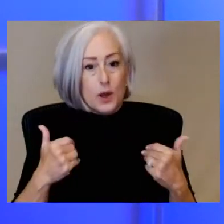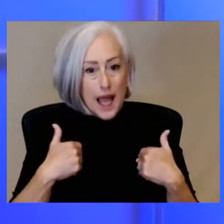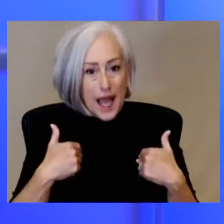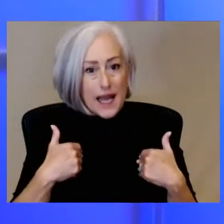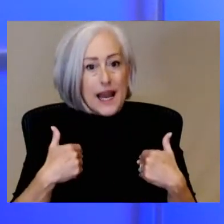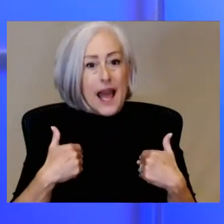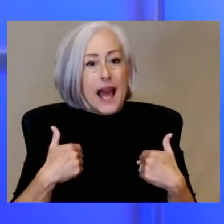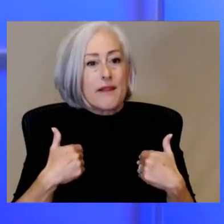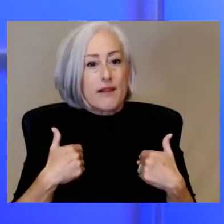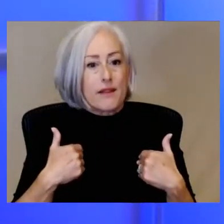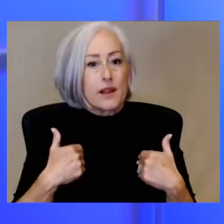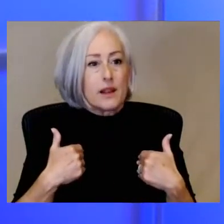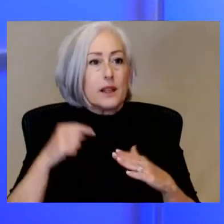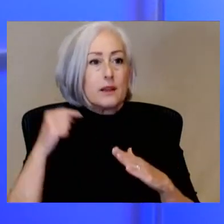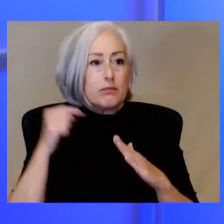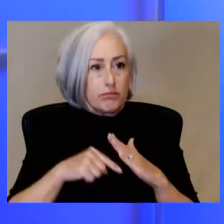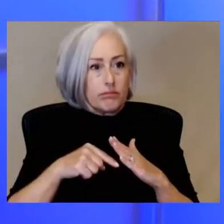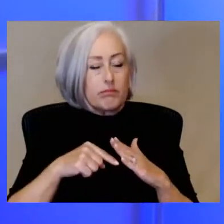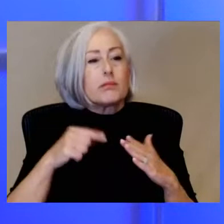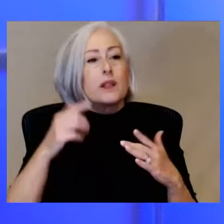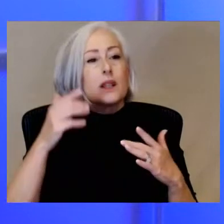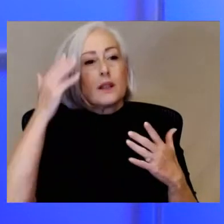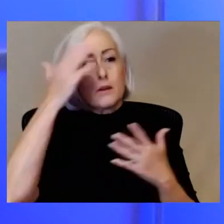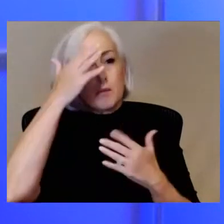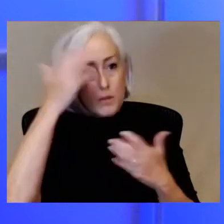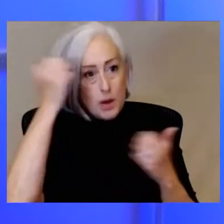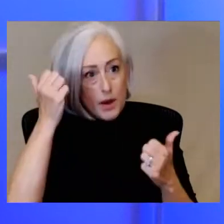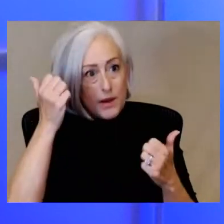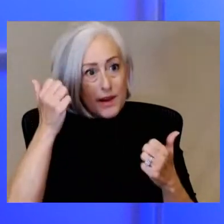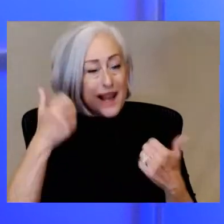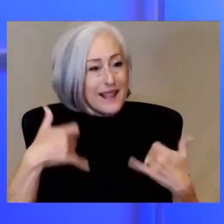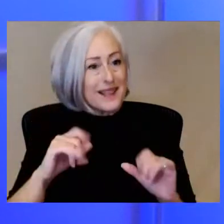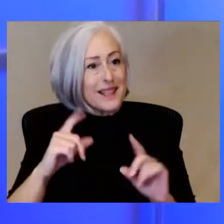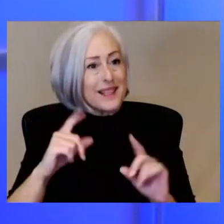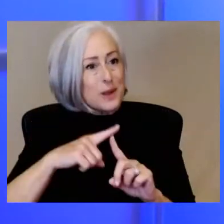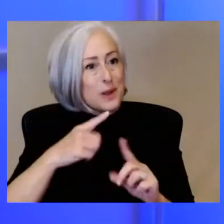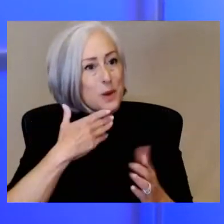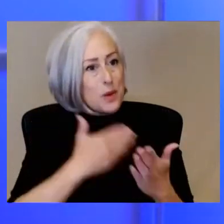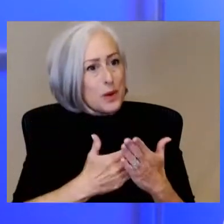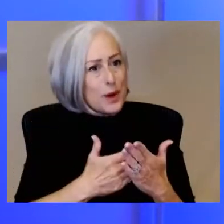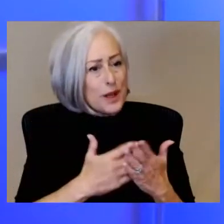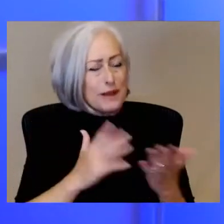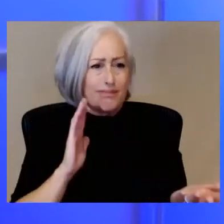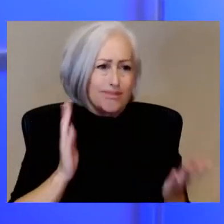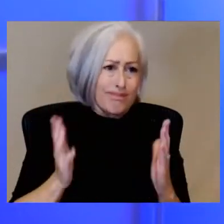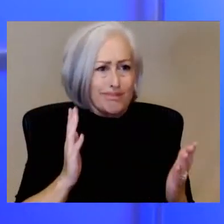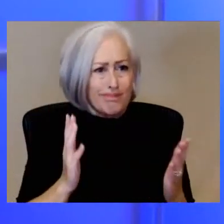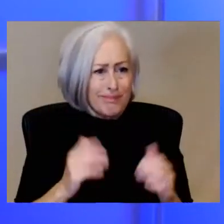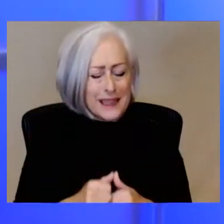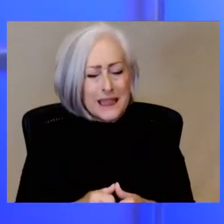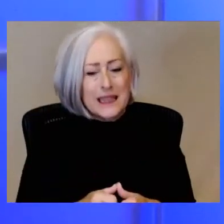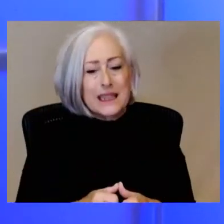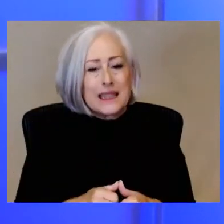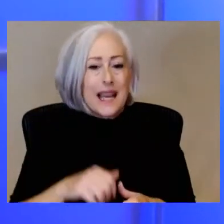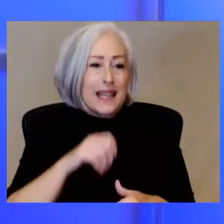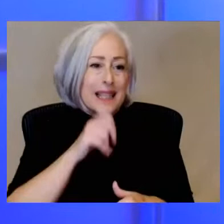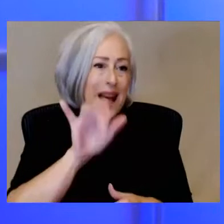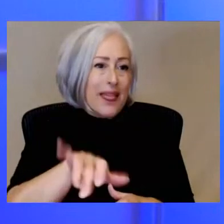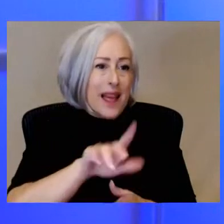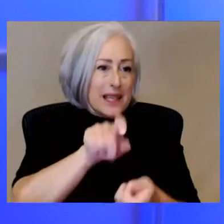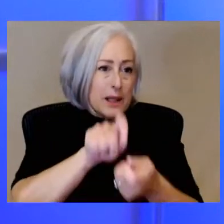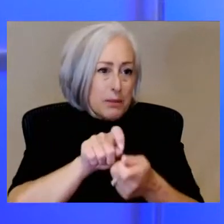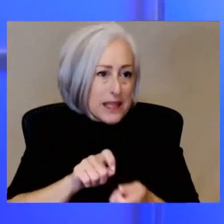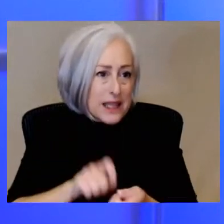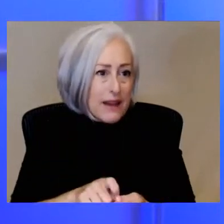issues and score pretty well on these tests, and that's sensitivity. And then they're often not that specific, which means it